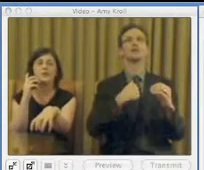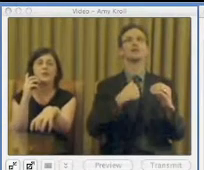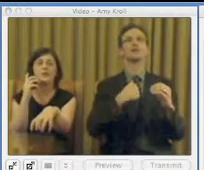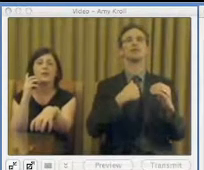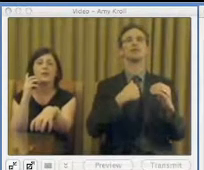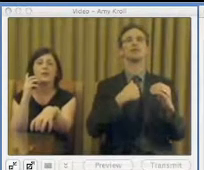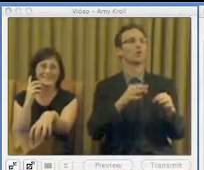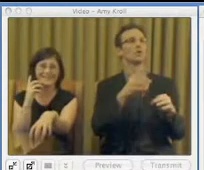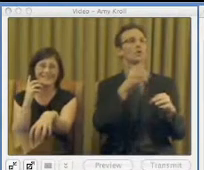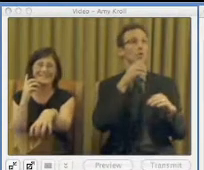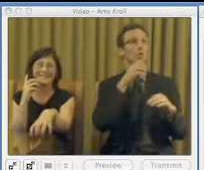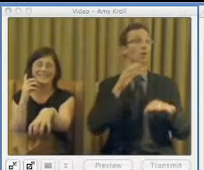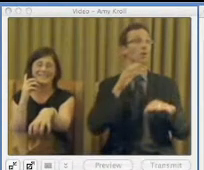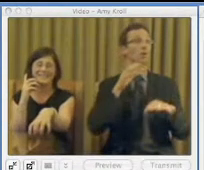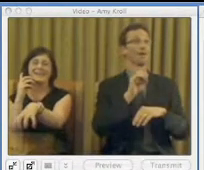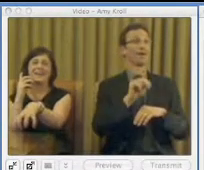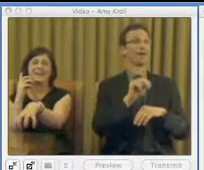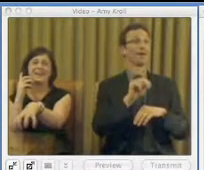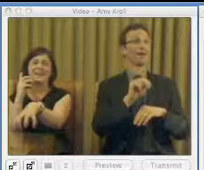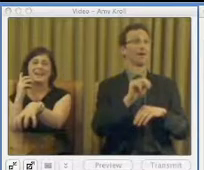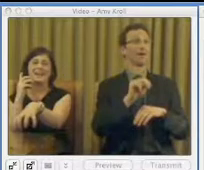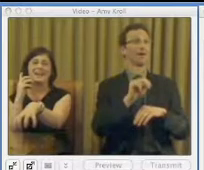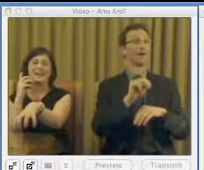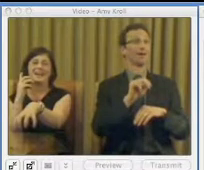about the interpreter who's in the hot seat.